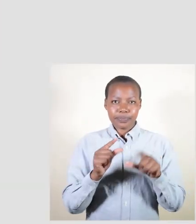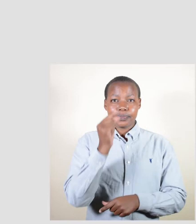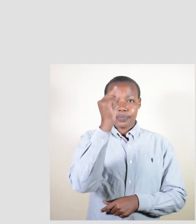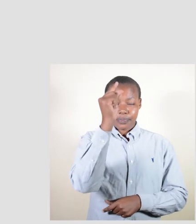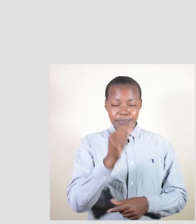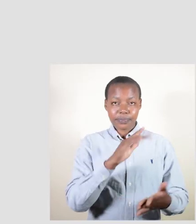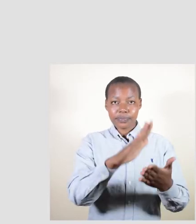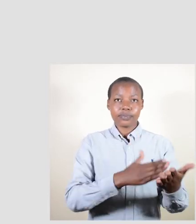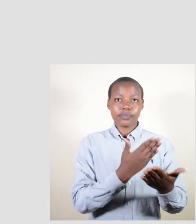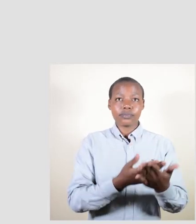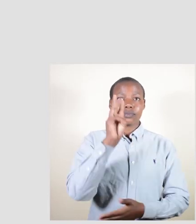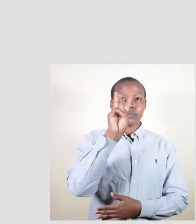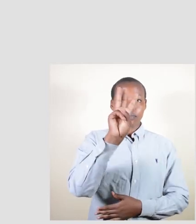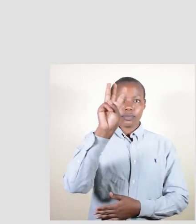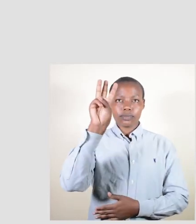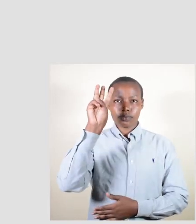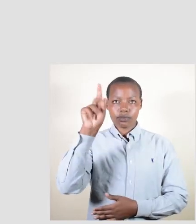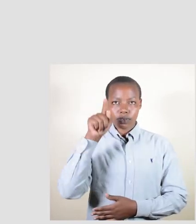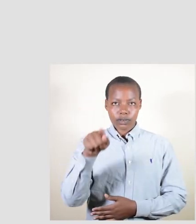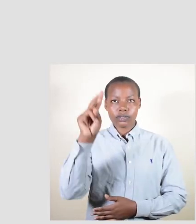customer makes an application on